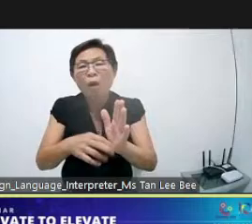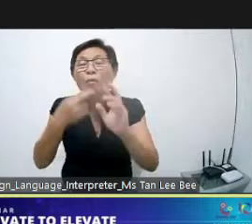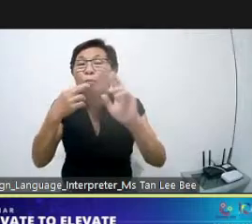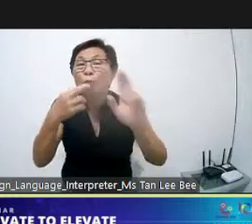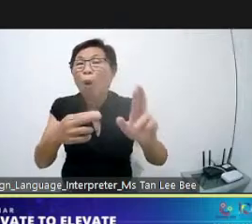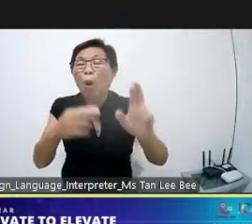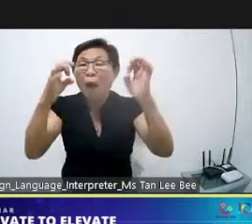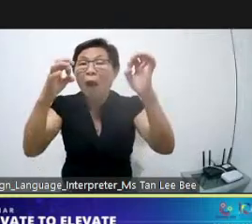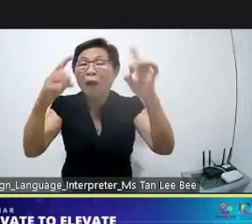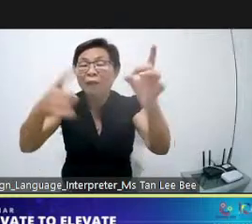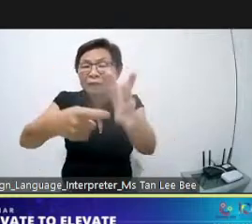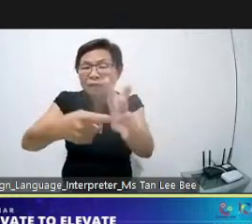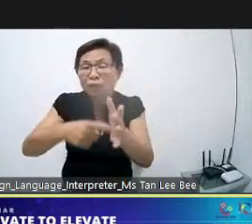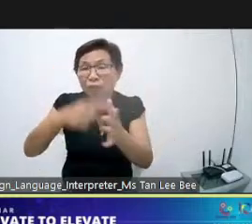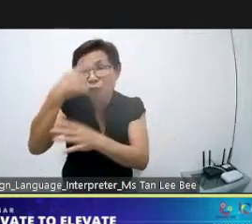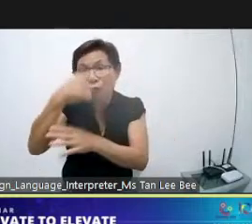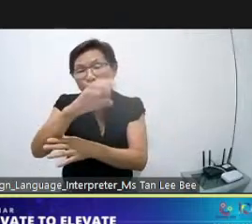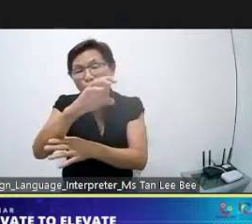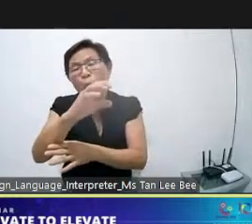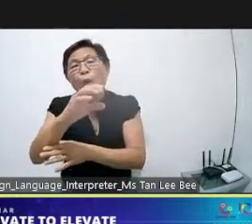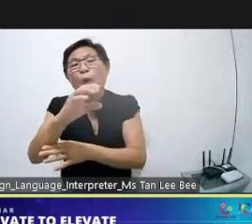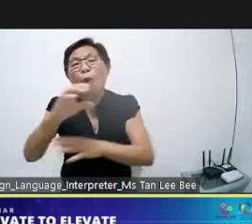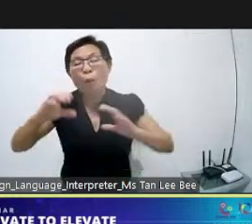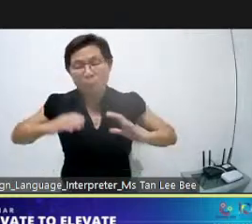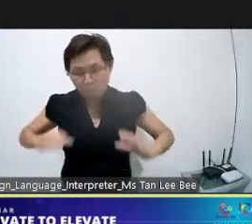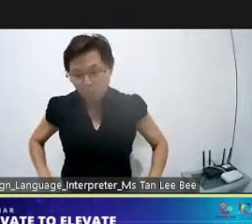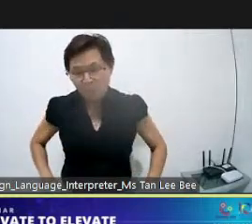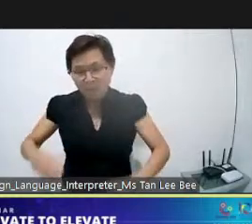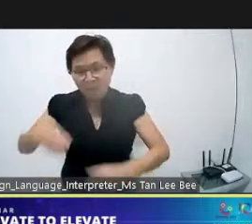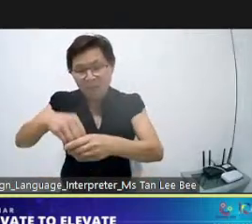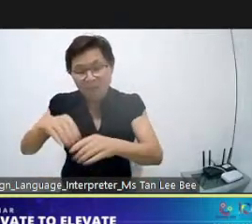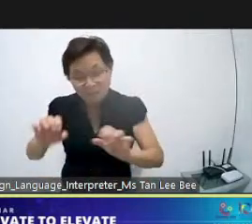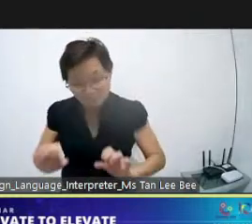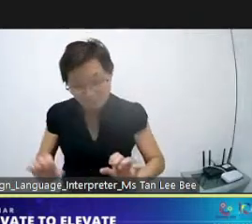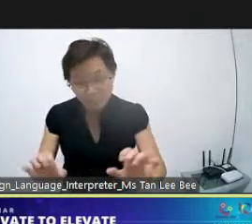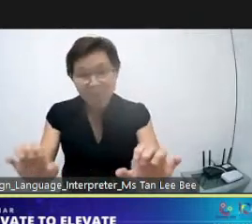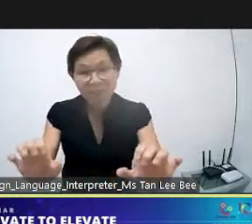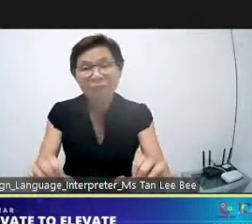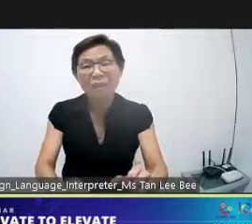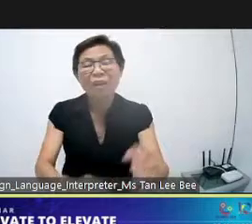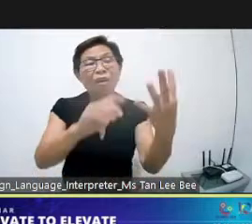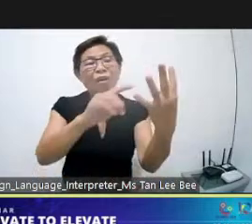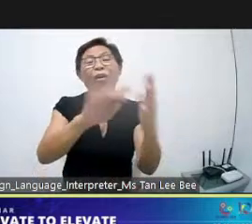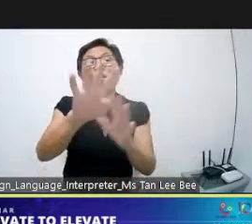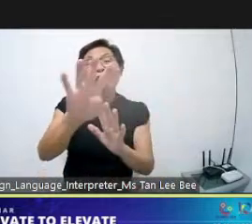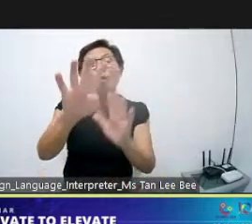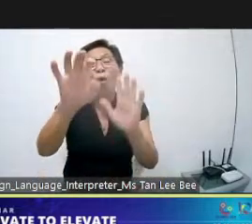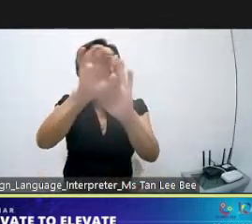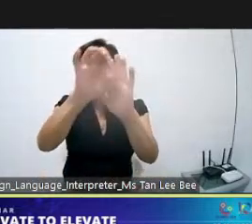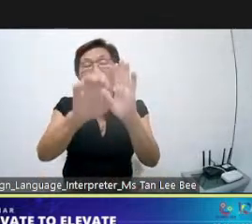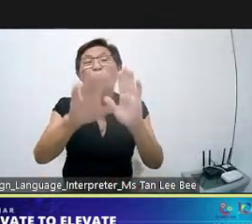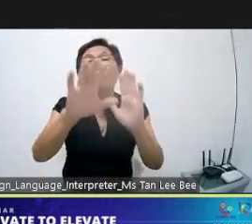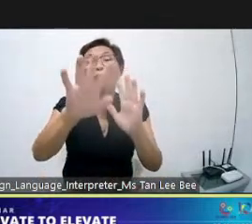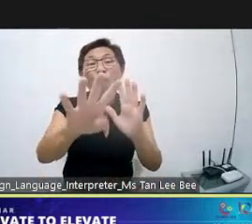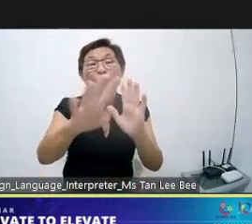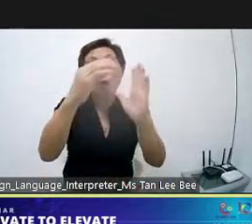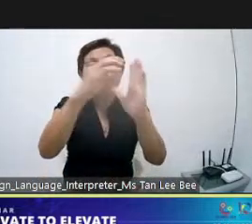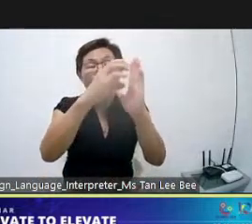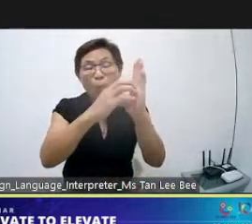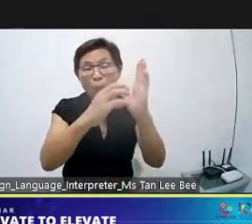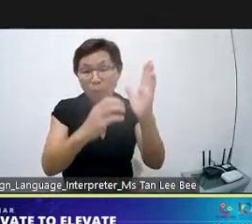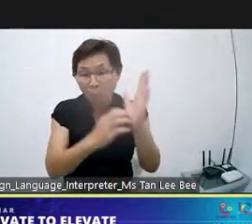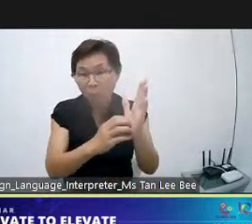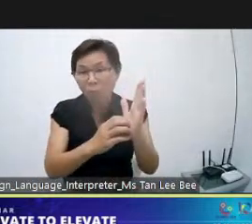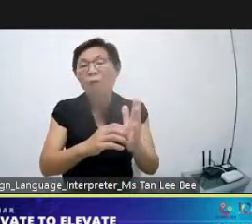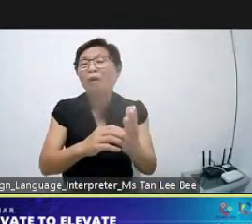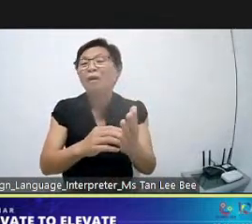with Disabilities in Emergencies. And with 4 modules and 26 videos, Disability Inclusive Teaching